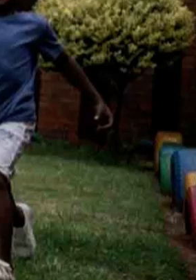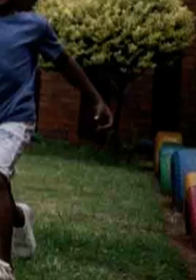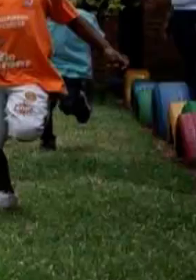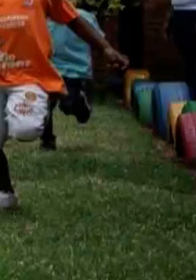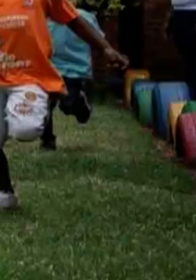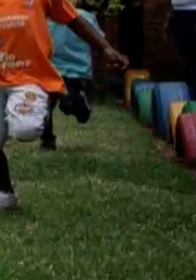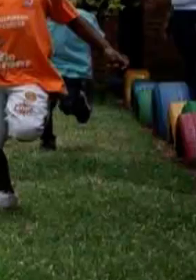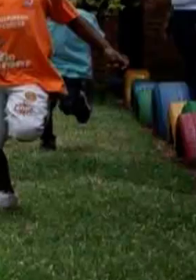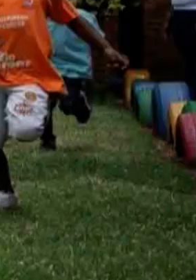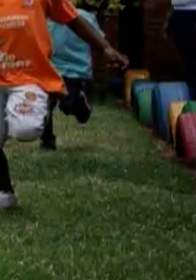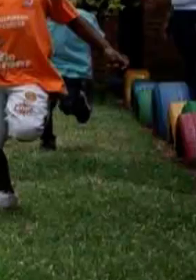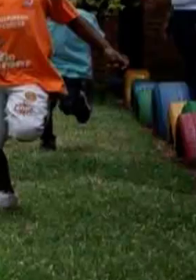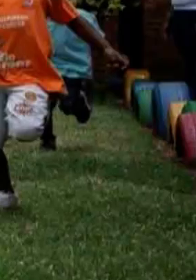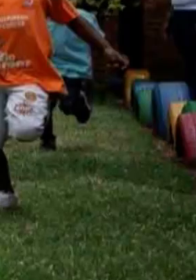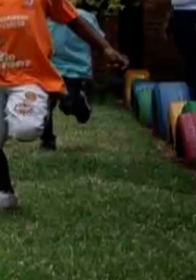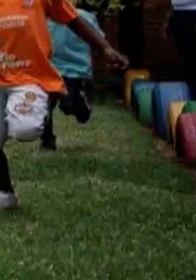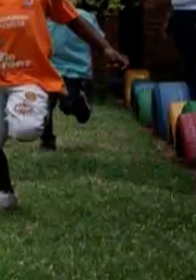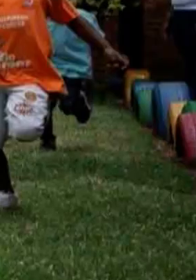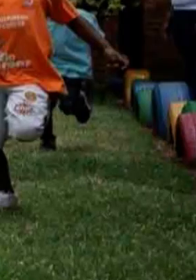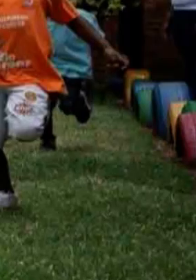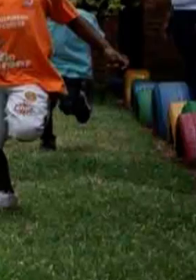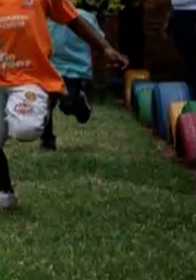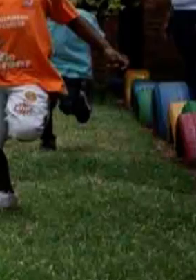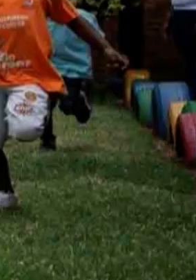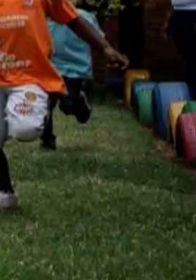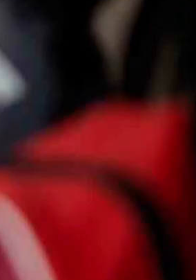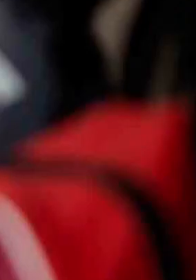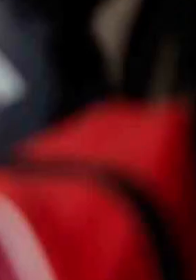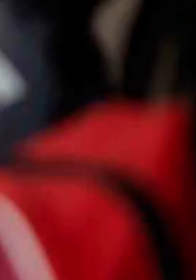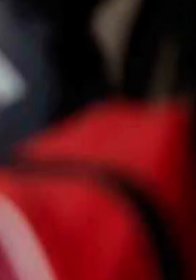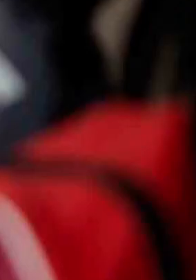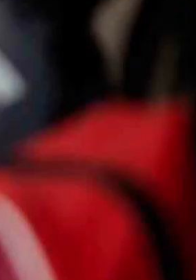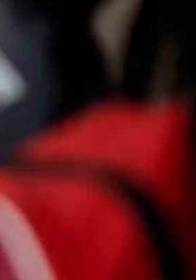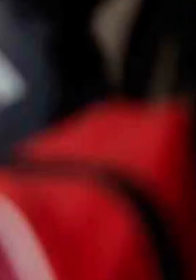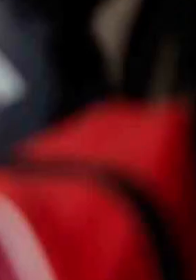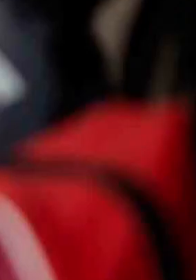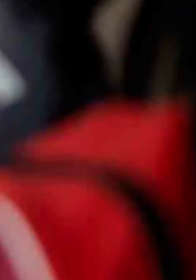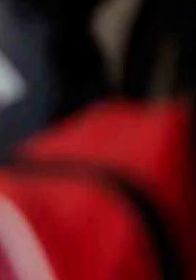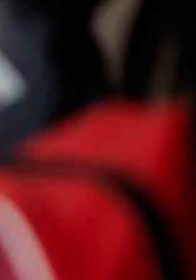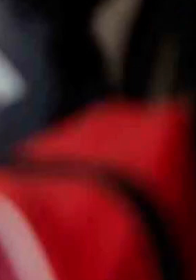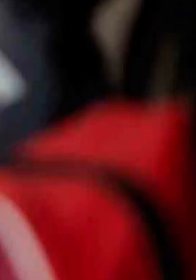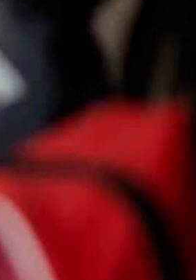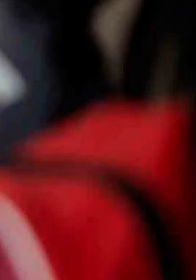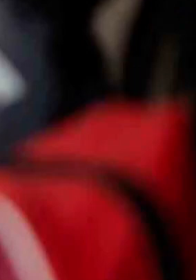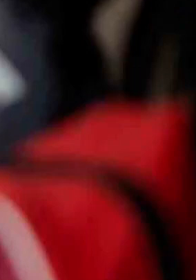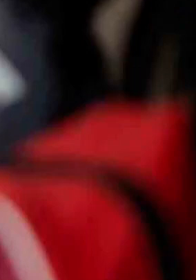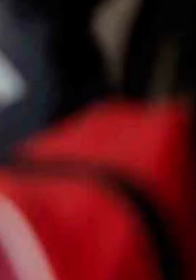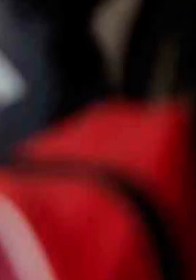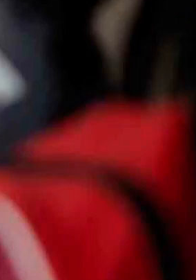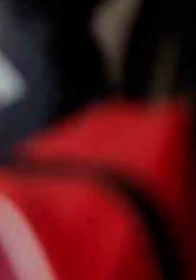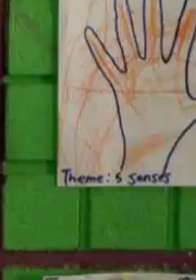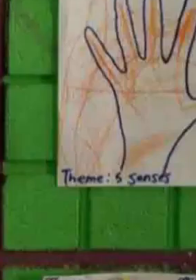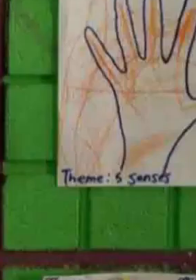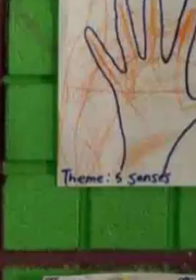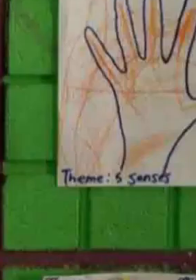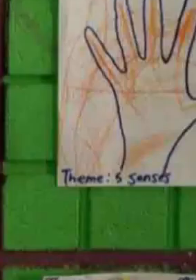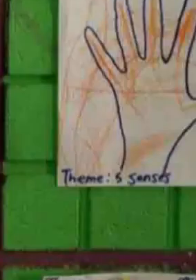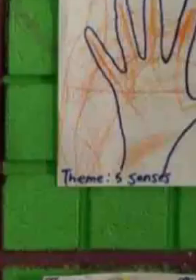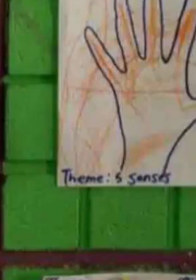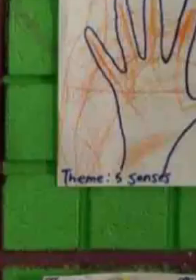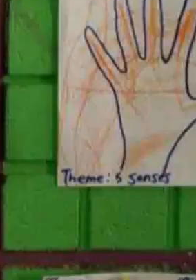plan interventions, provide psychosocial support, and of course, keep track of their children's development. All right, we're now joined